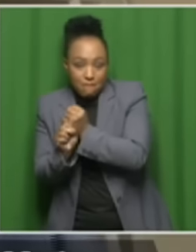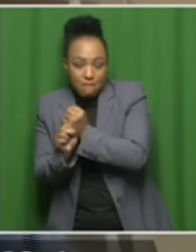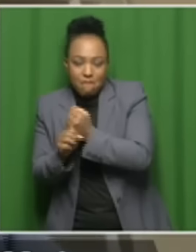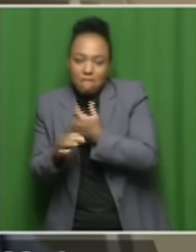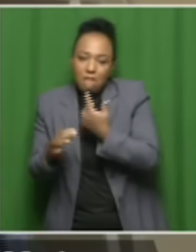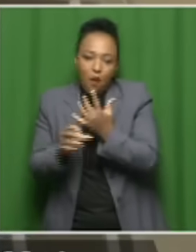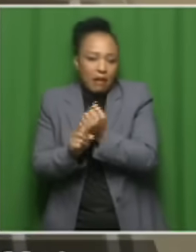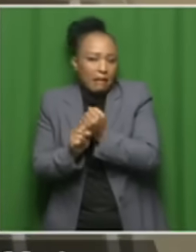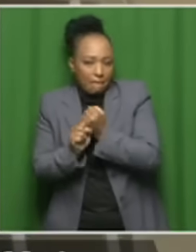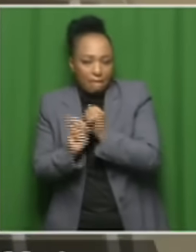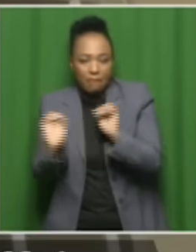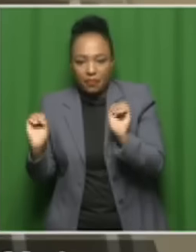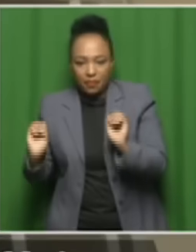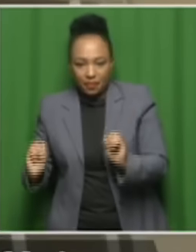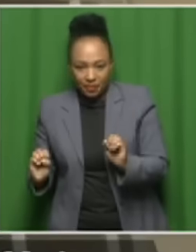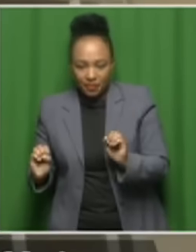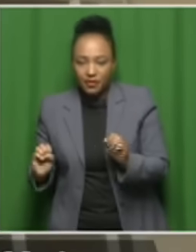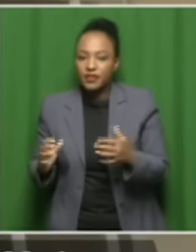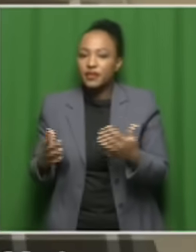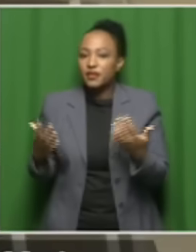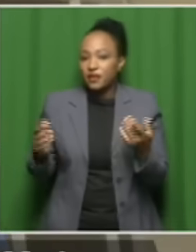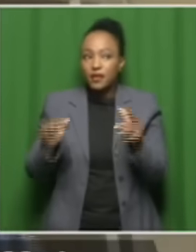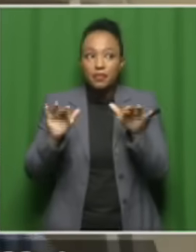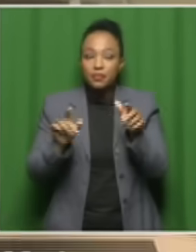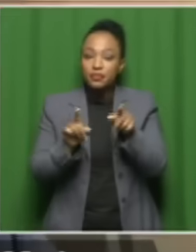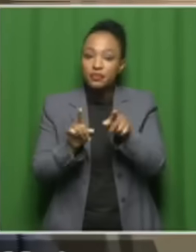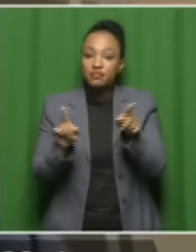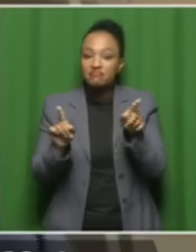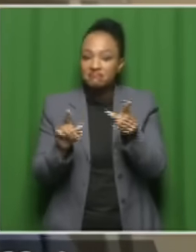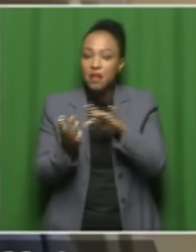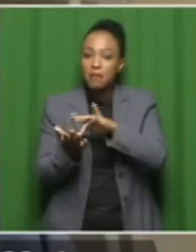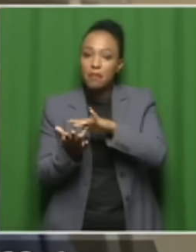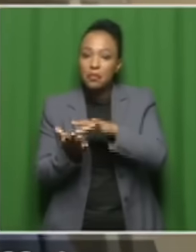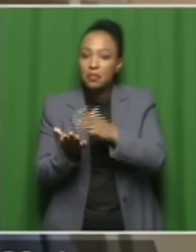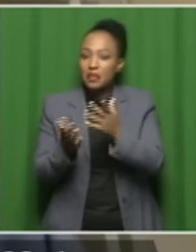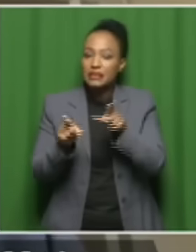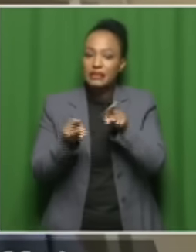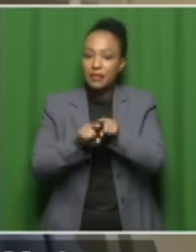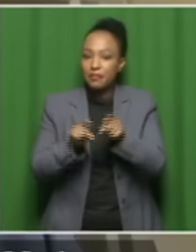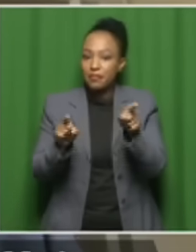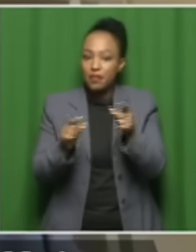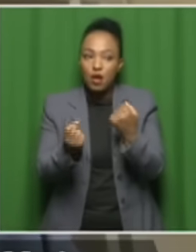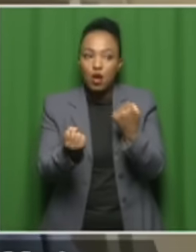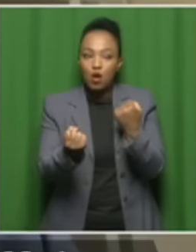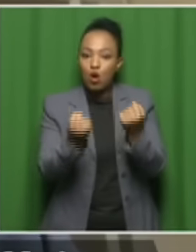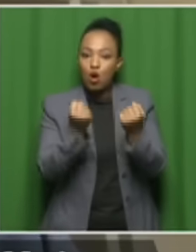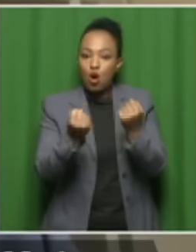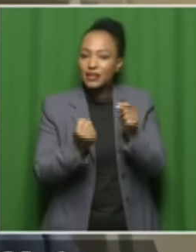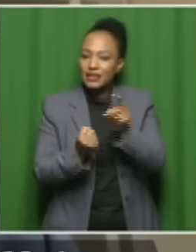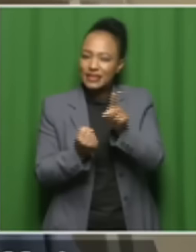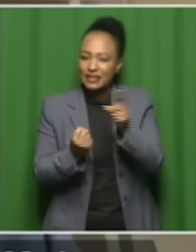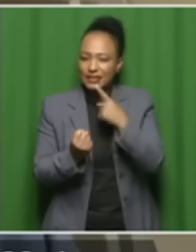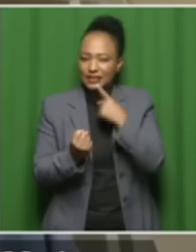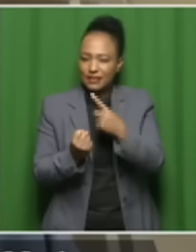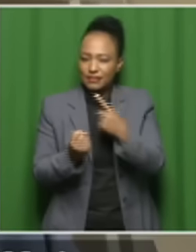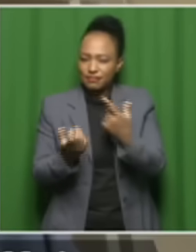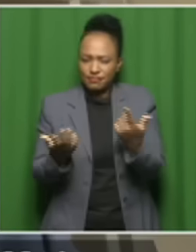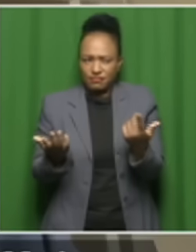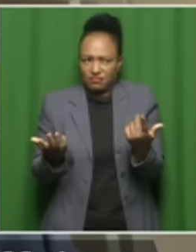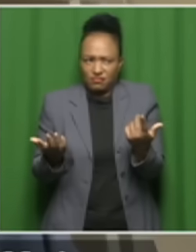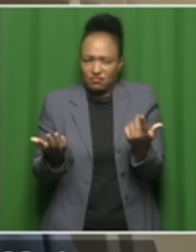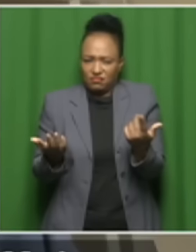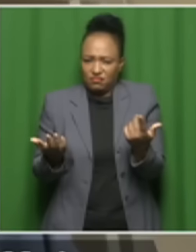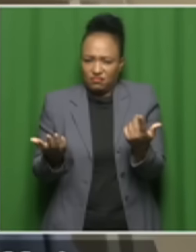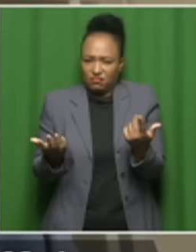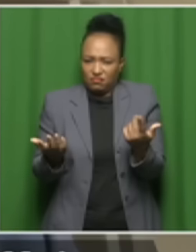matter is that the people are in the same position, and the court effectively said it's irrational to